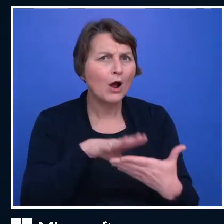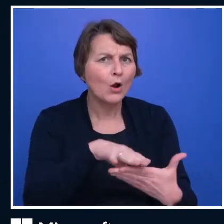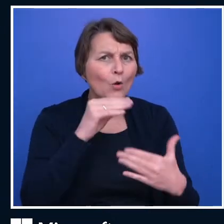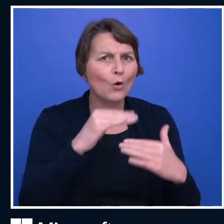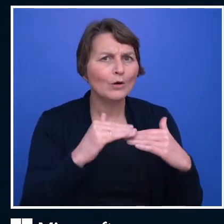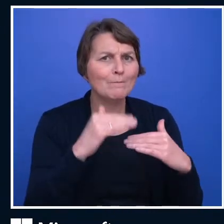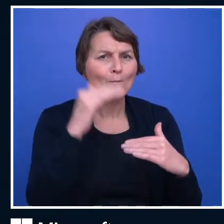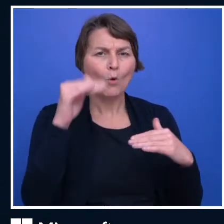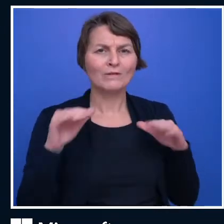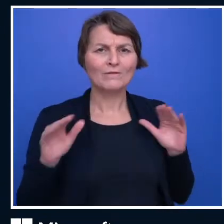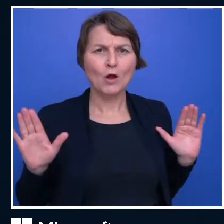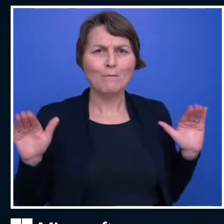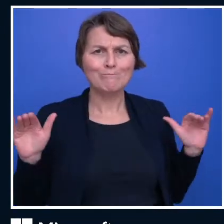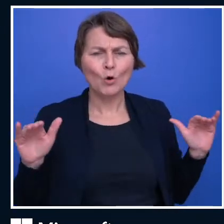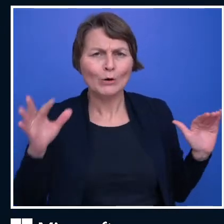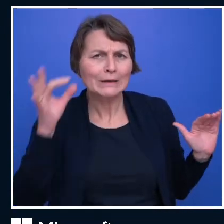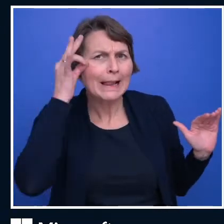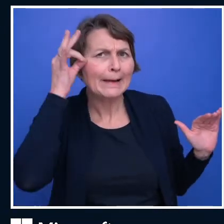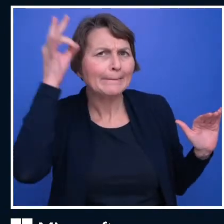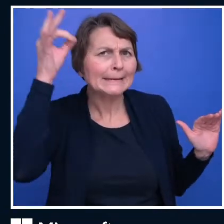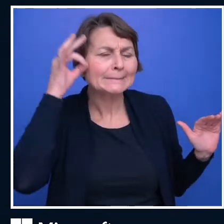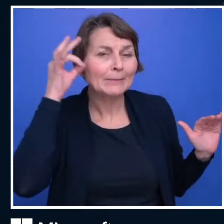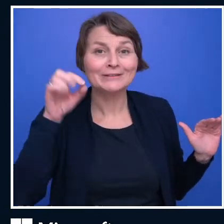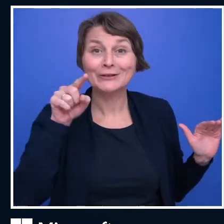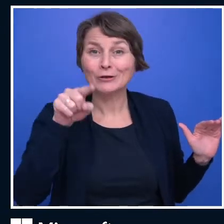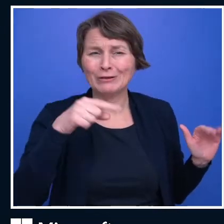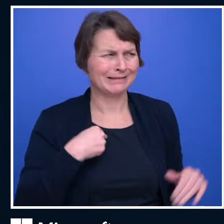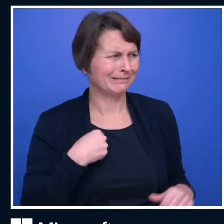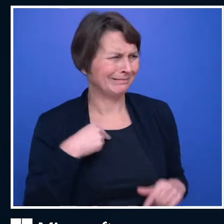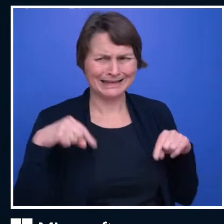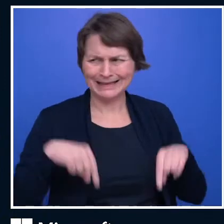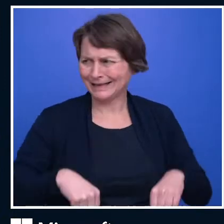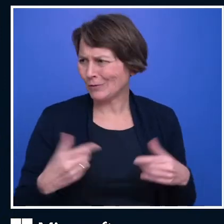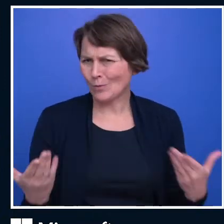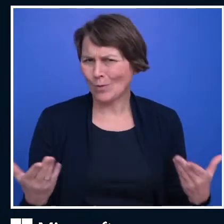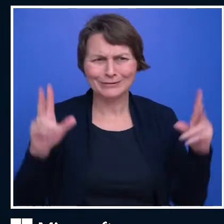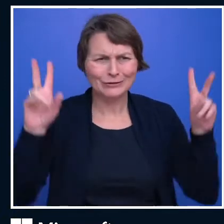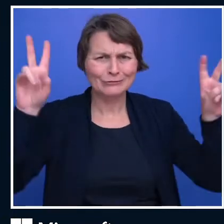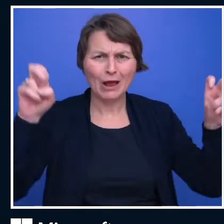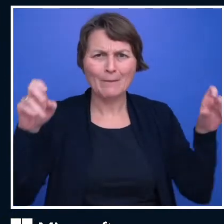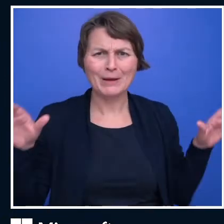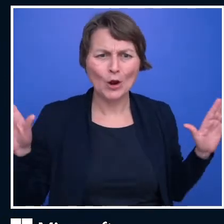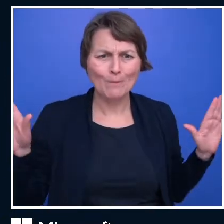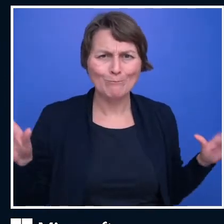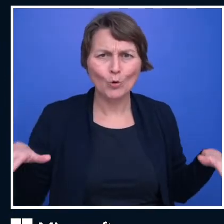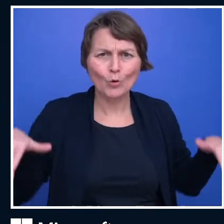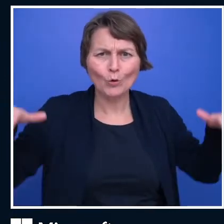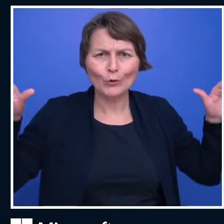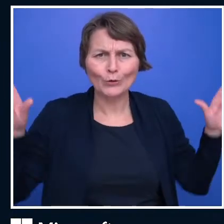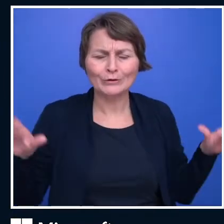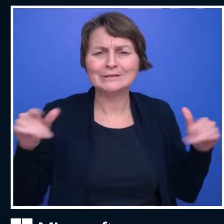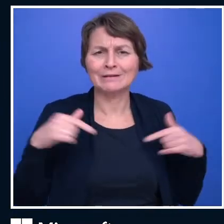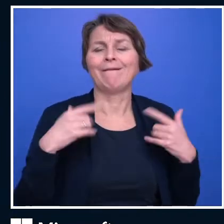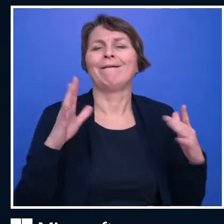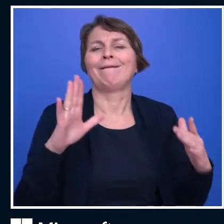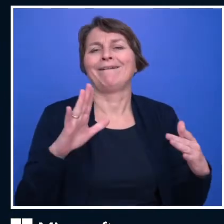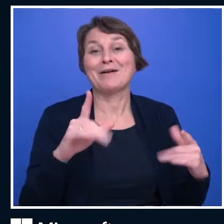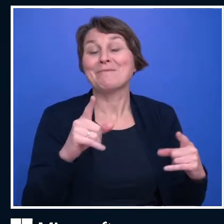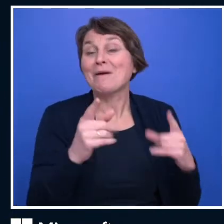in birds this weekend, but I guarantee you'll have some interesting technical and bird fun facts to share with